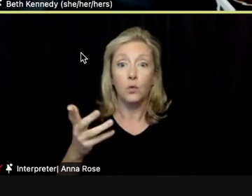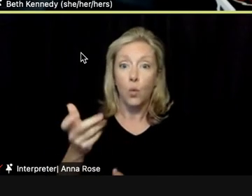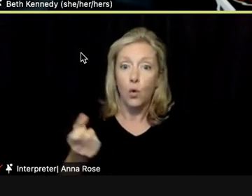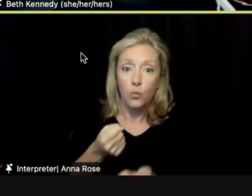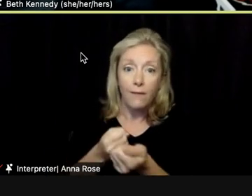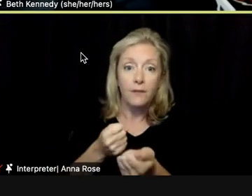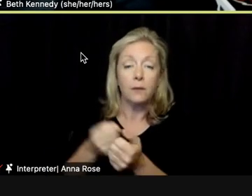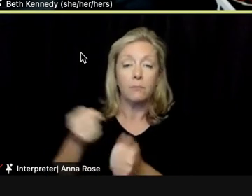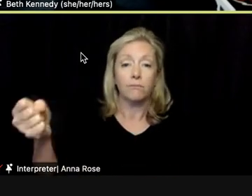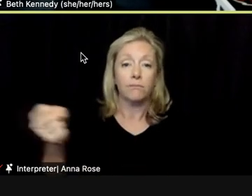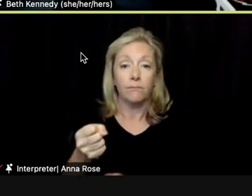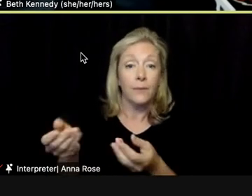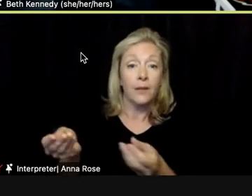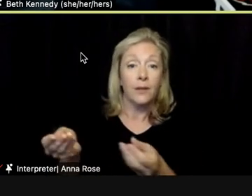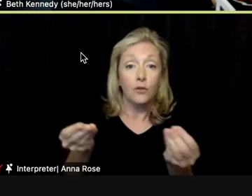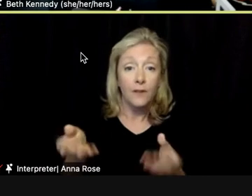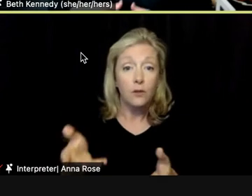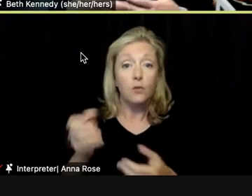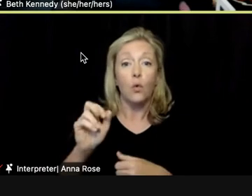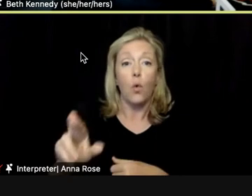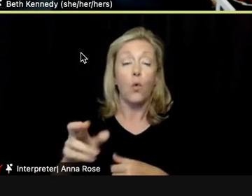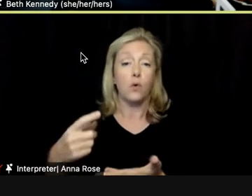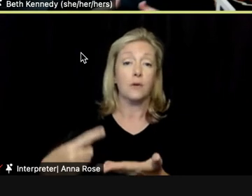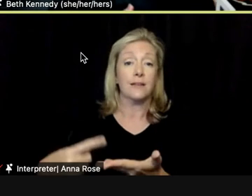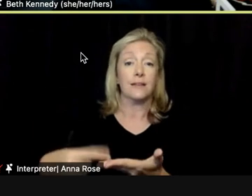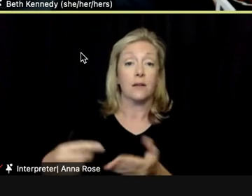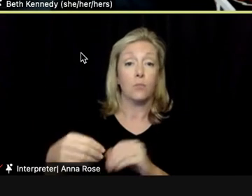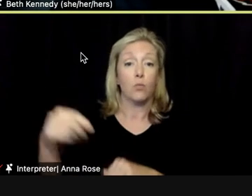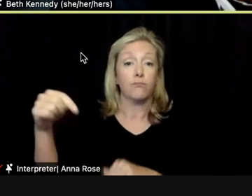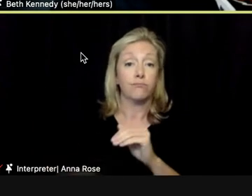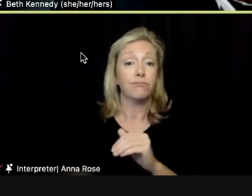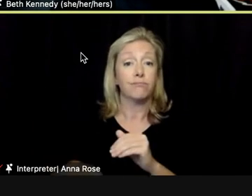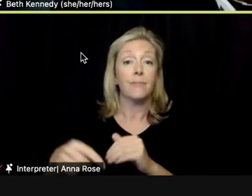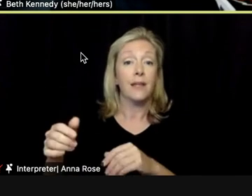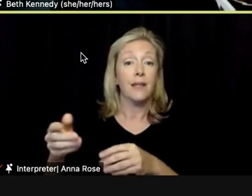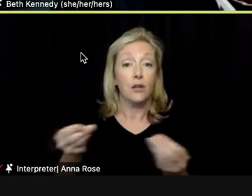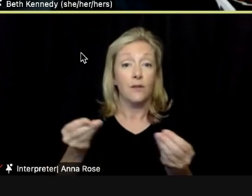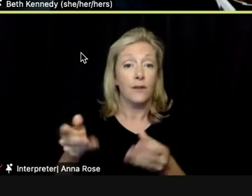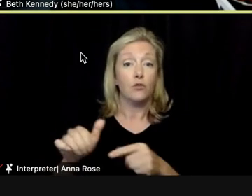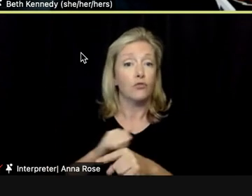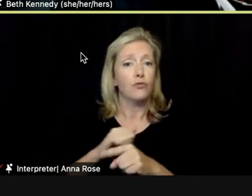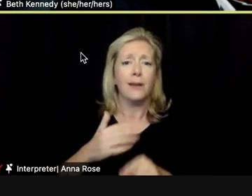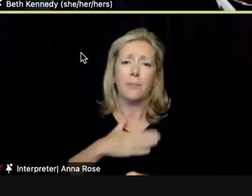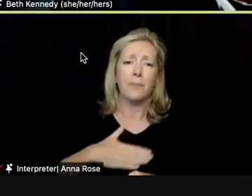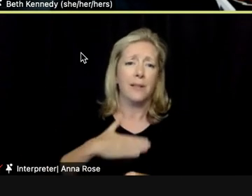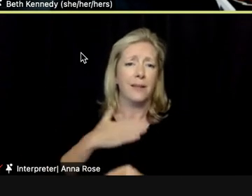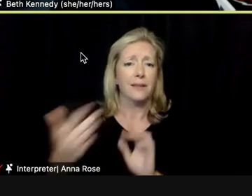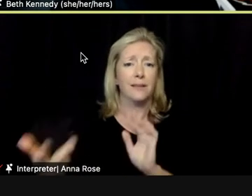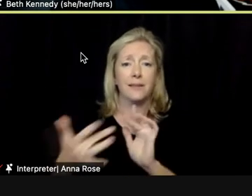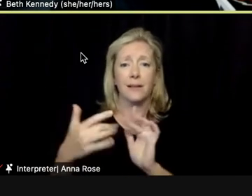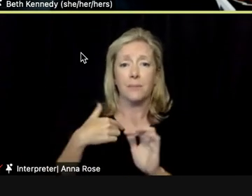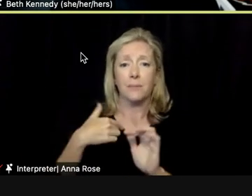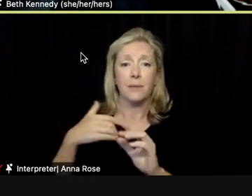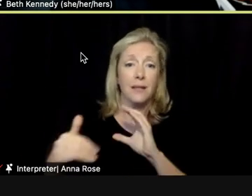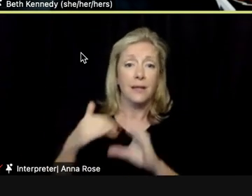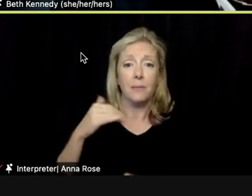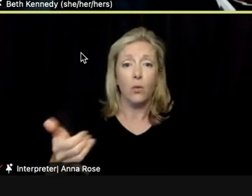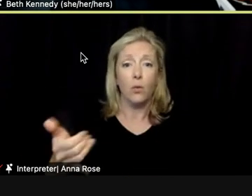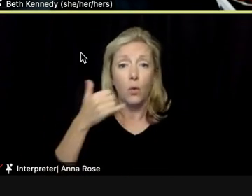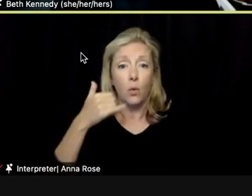or wanting to talk about intervener training, I would welcome you to email or call me. So I mean that.